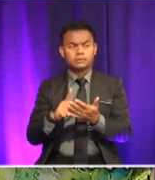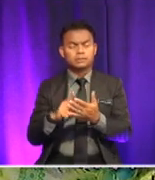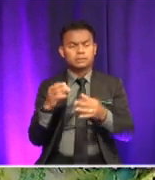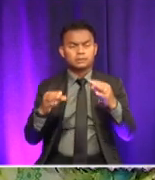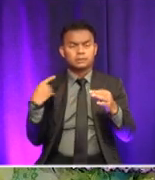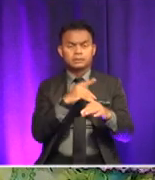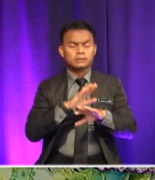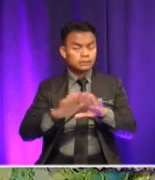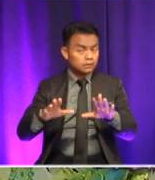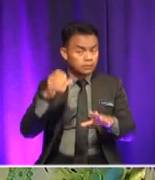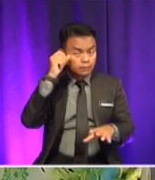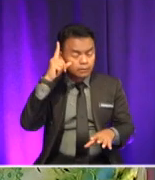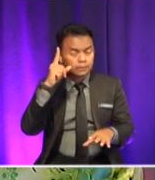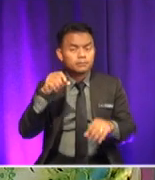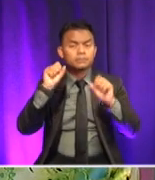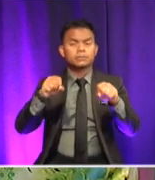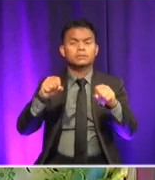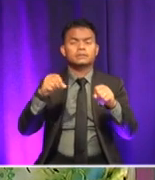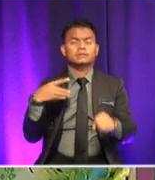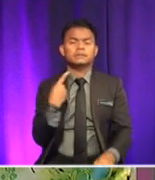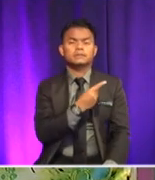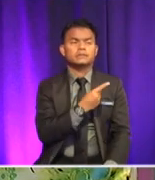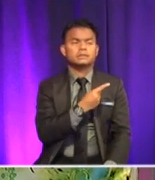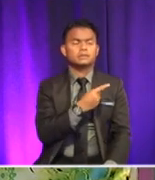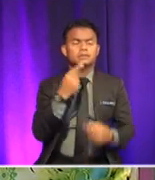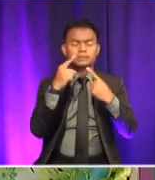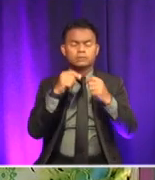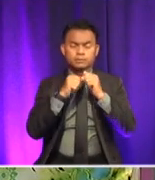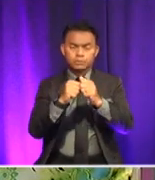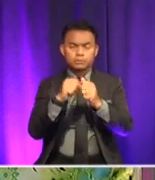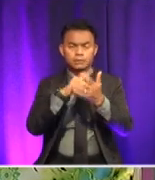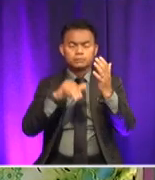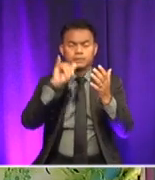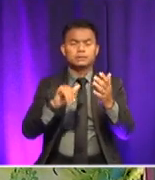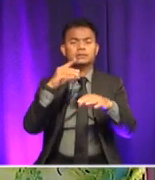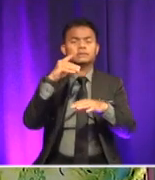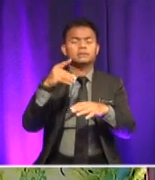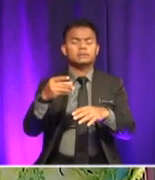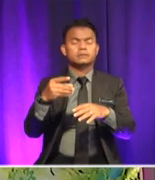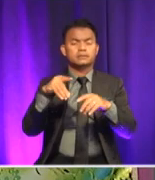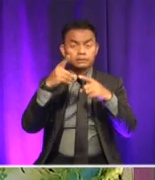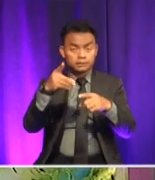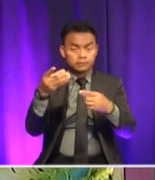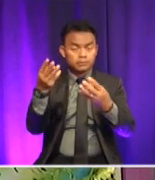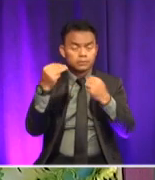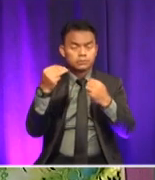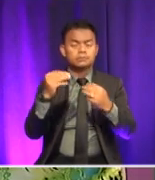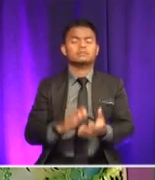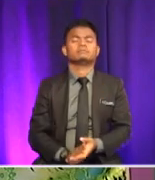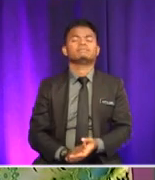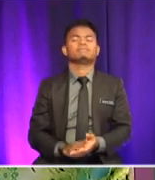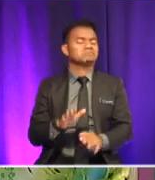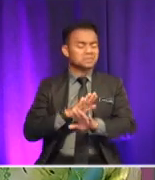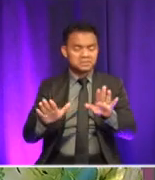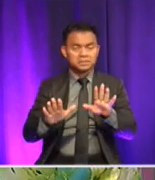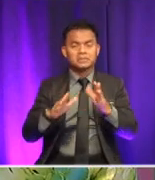the question, can we answer it according to the requirements? So what usually happens? The students will go out of